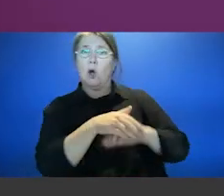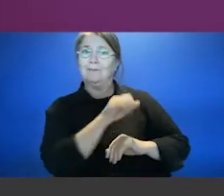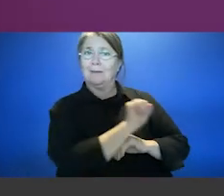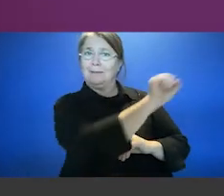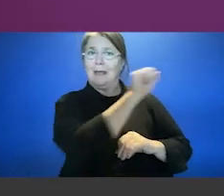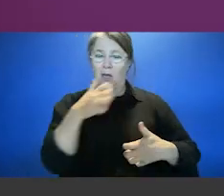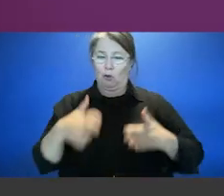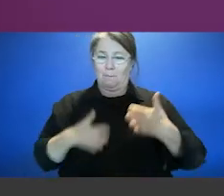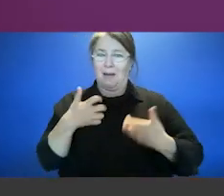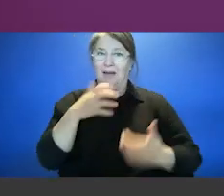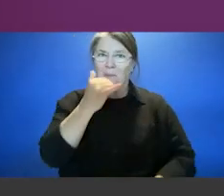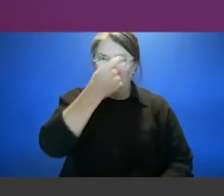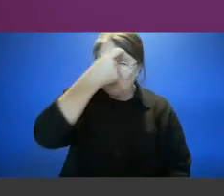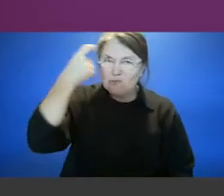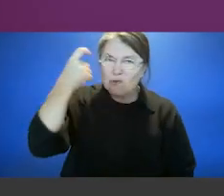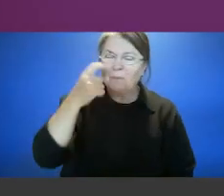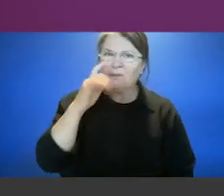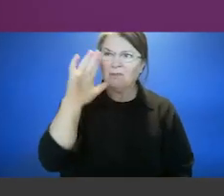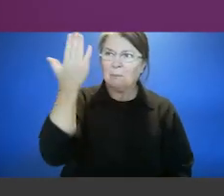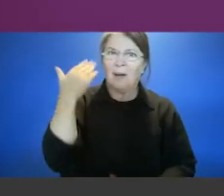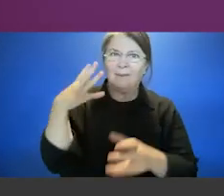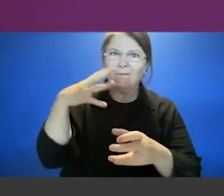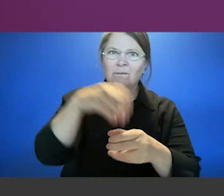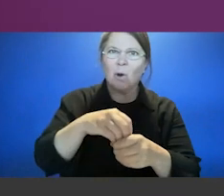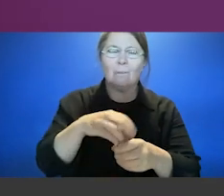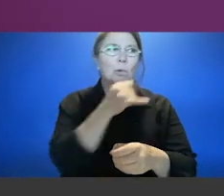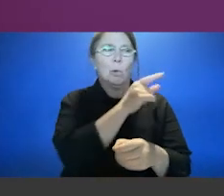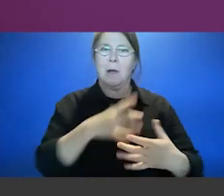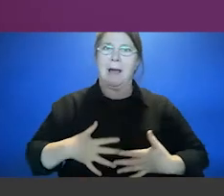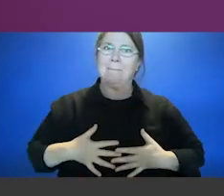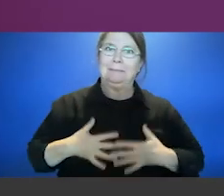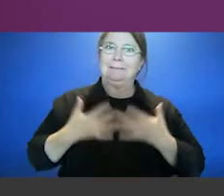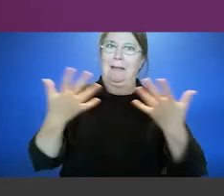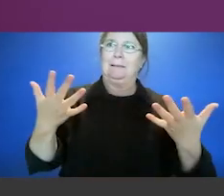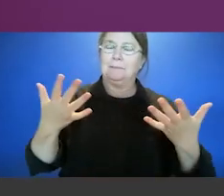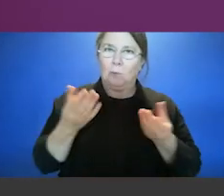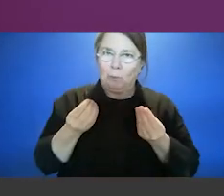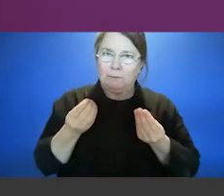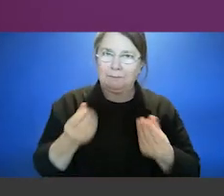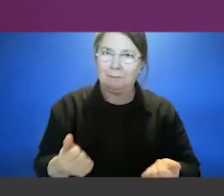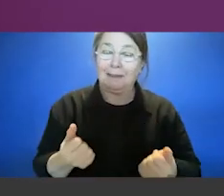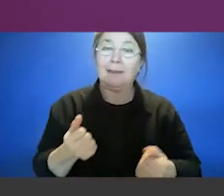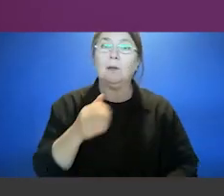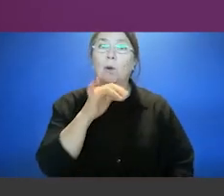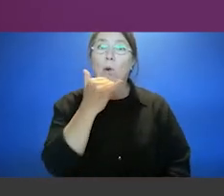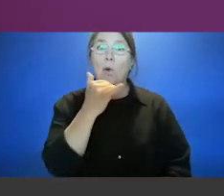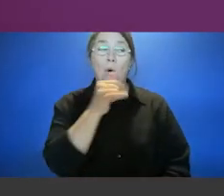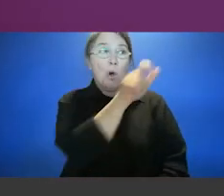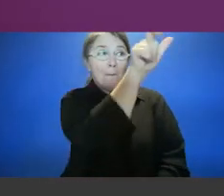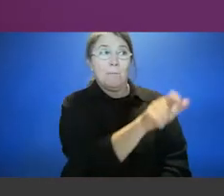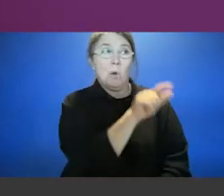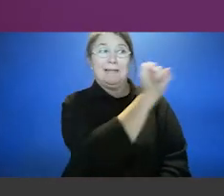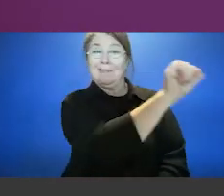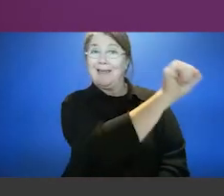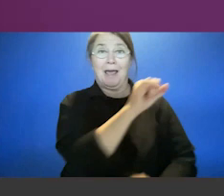been a traumatic or just something that's upset them. But identity, a person can't reveal their